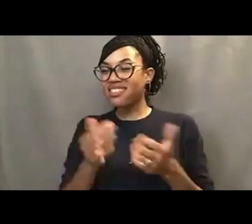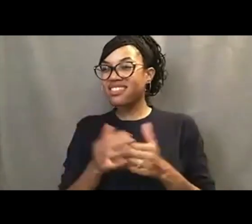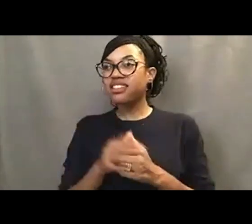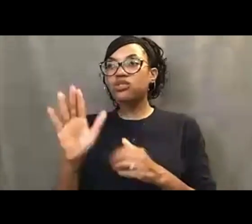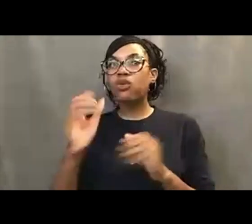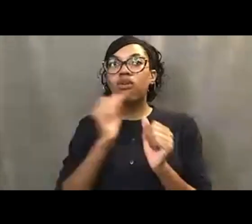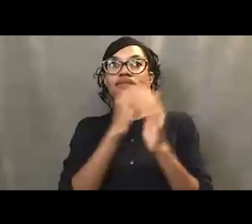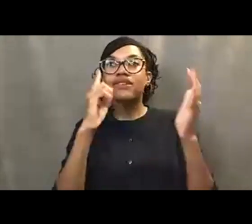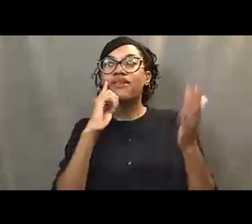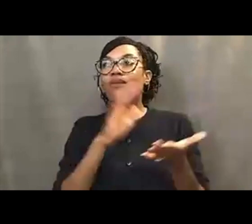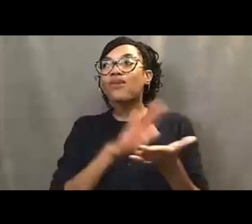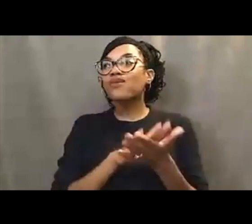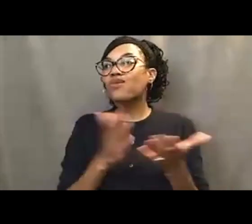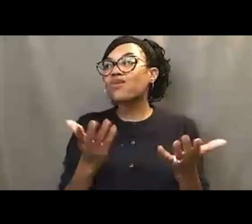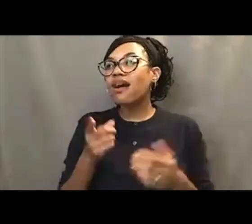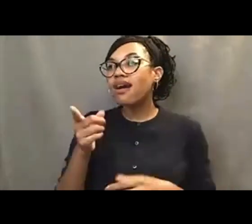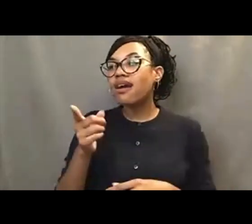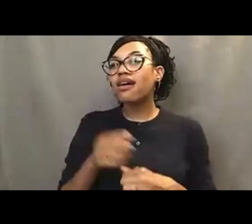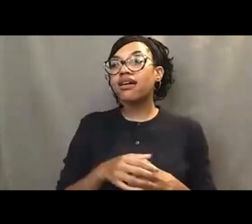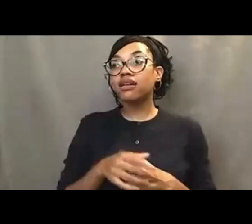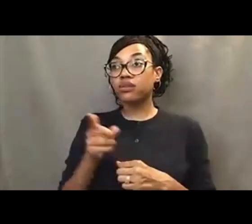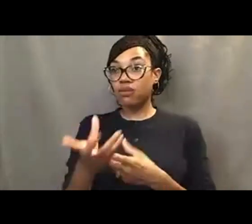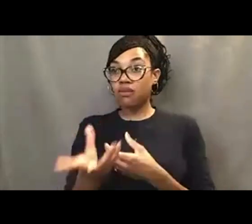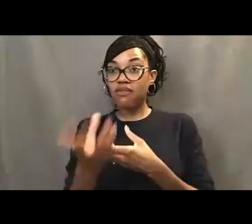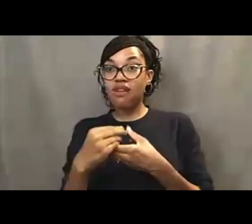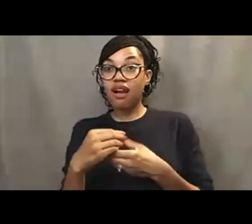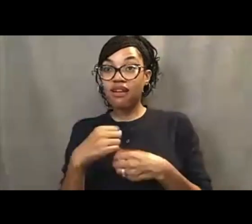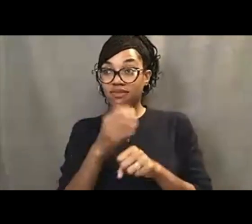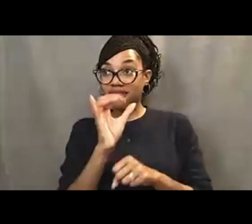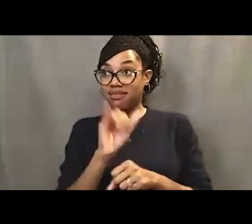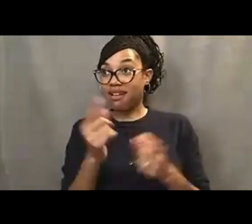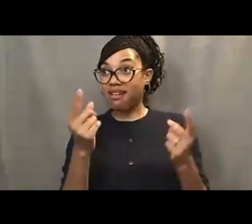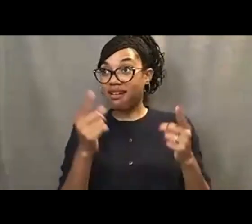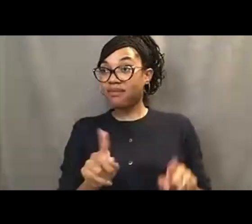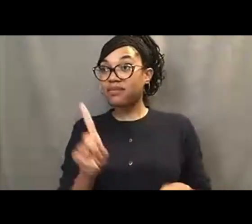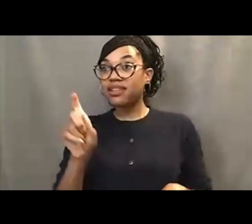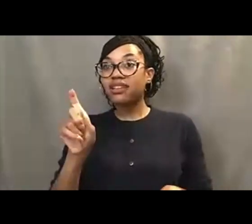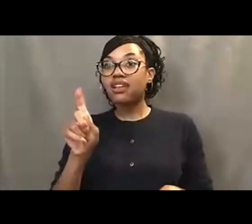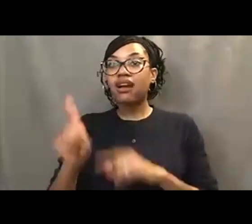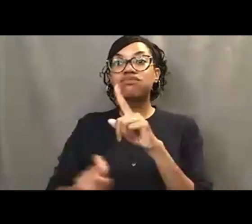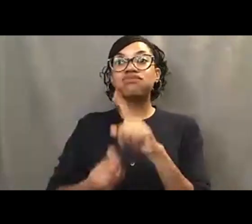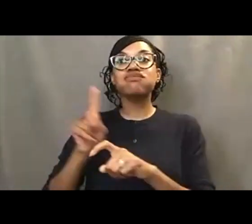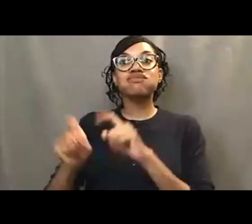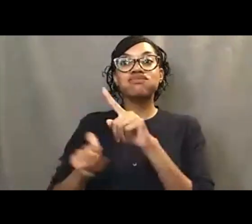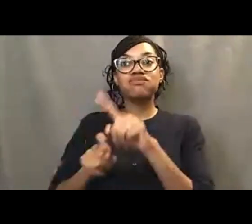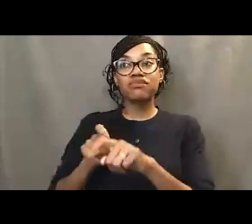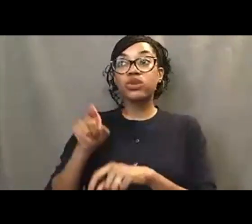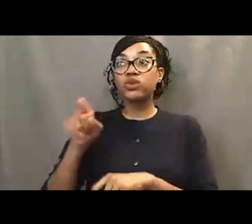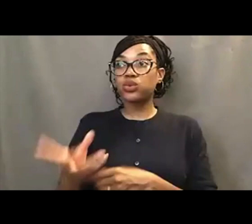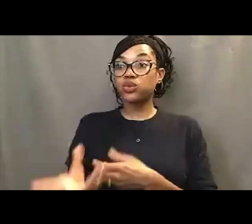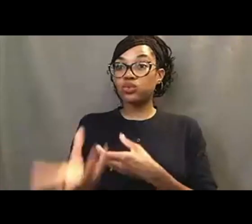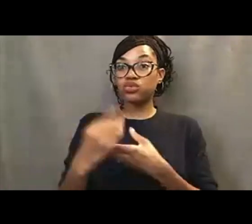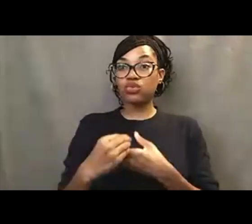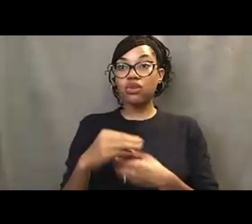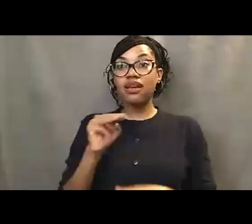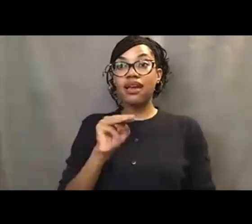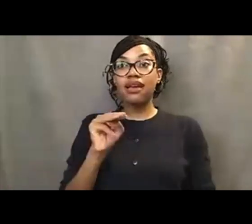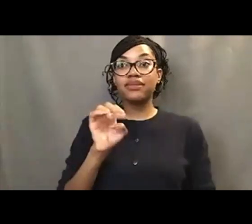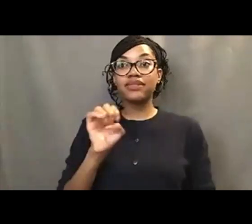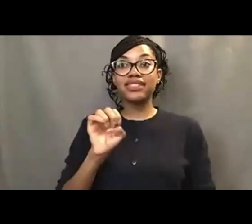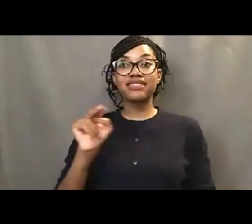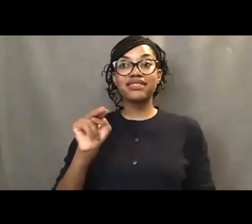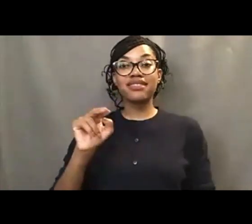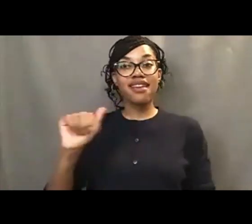be a part of making that happen? That's why you join MNEA. You join us because we want to make